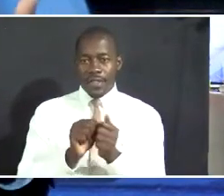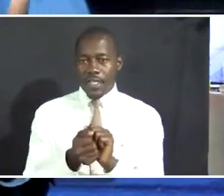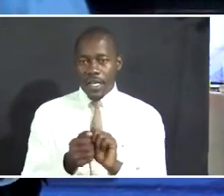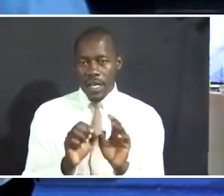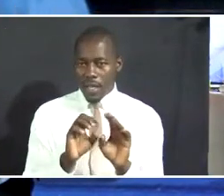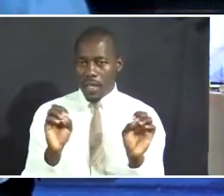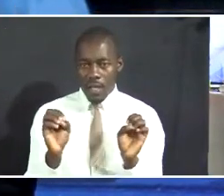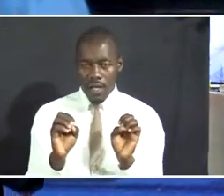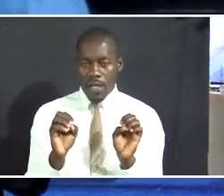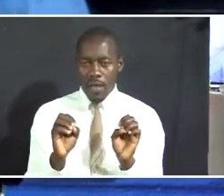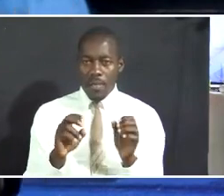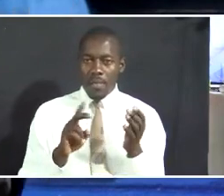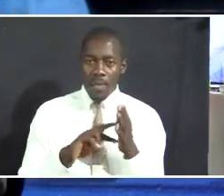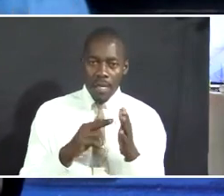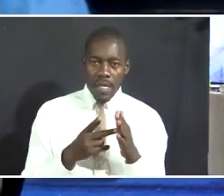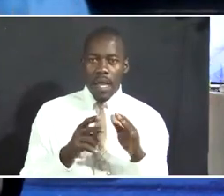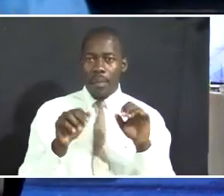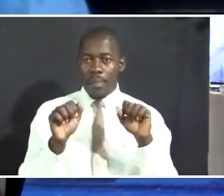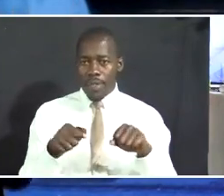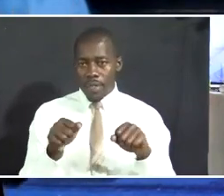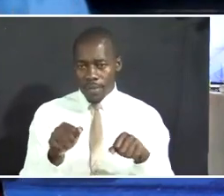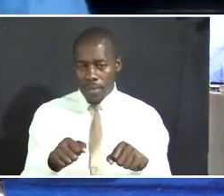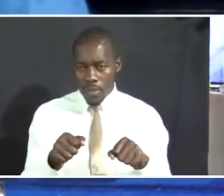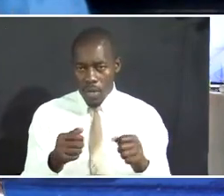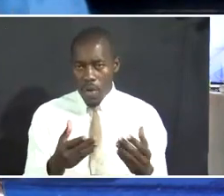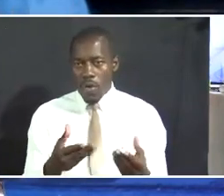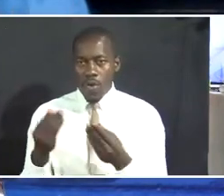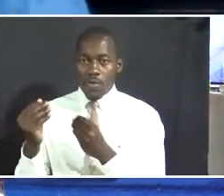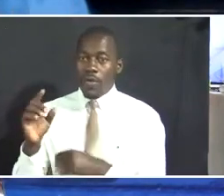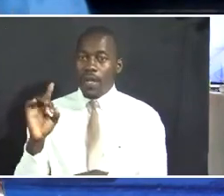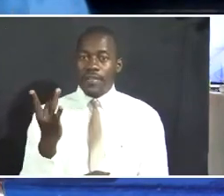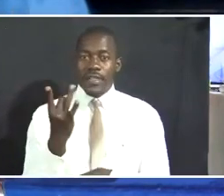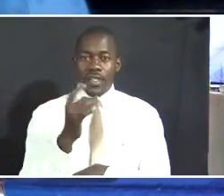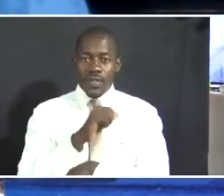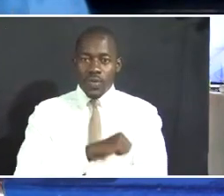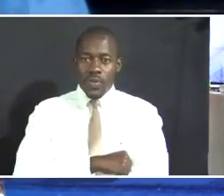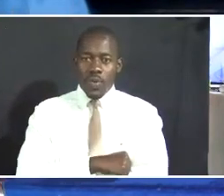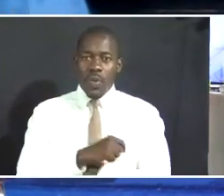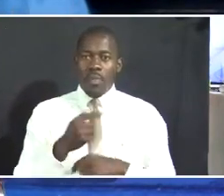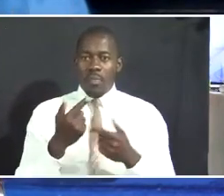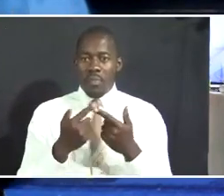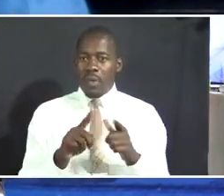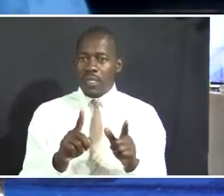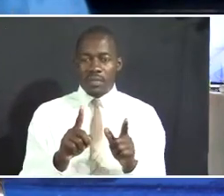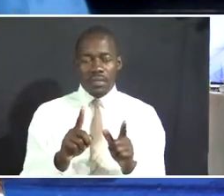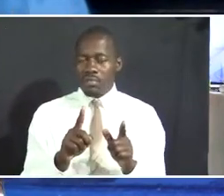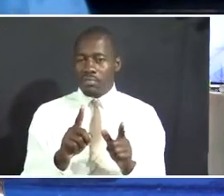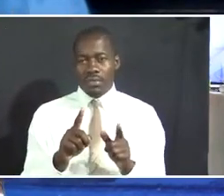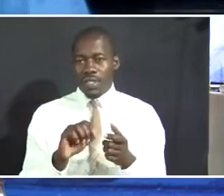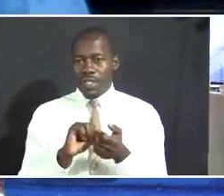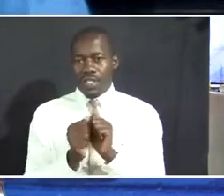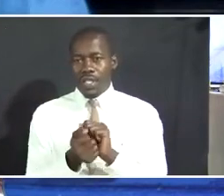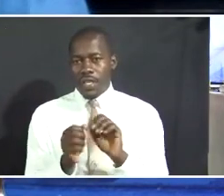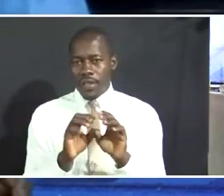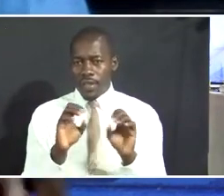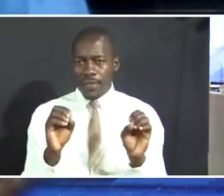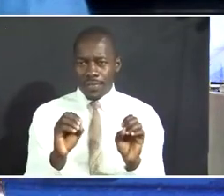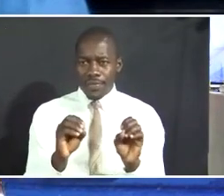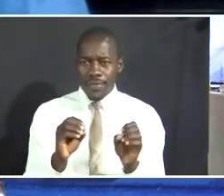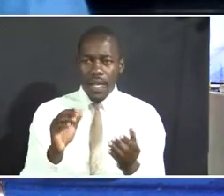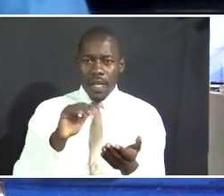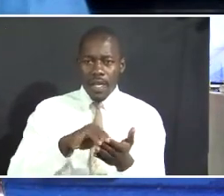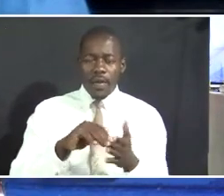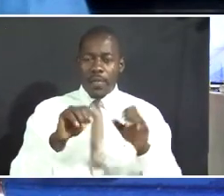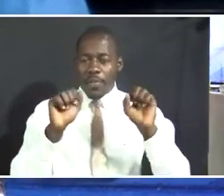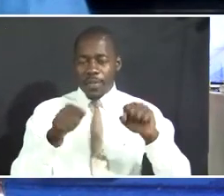is possible that you can be in Adventist school, but you are not converted. It's also possible that you are a